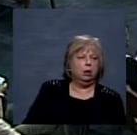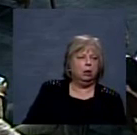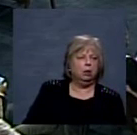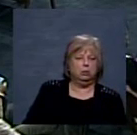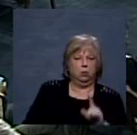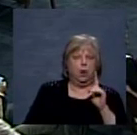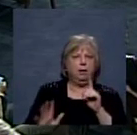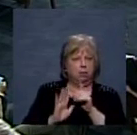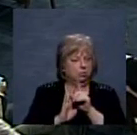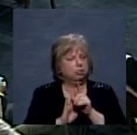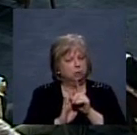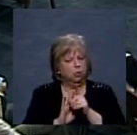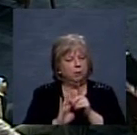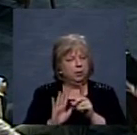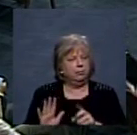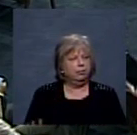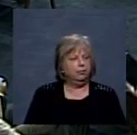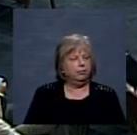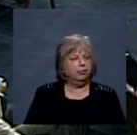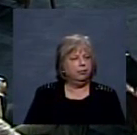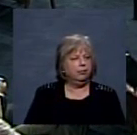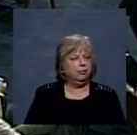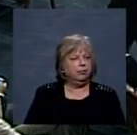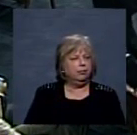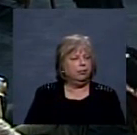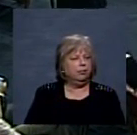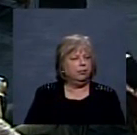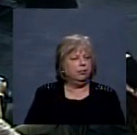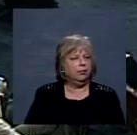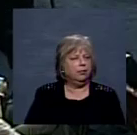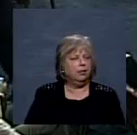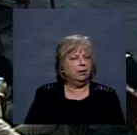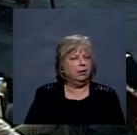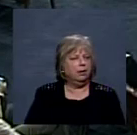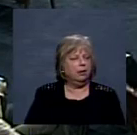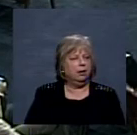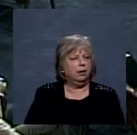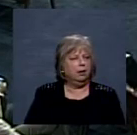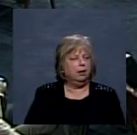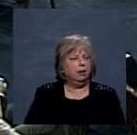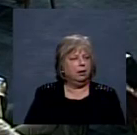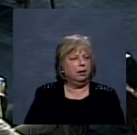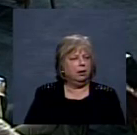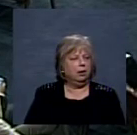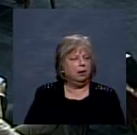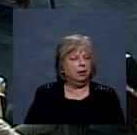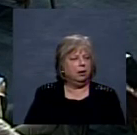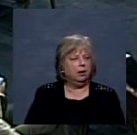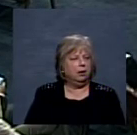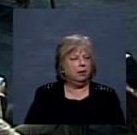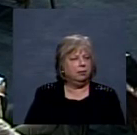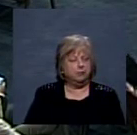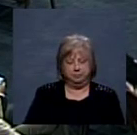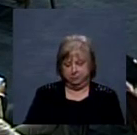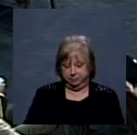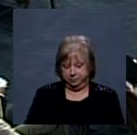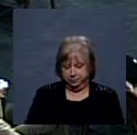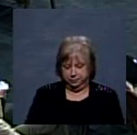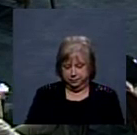Just a minute. Let's see this. Is it possible to put this on screen? No. Show him. Started with Mr.